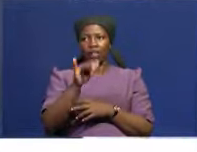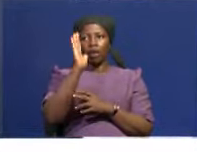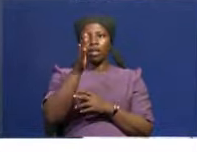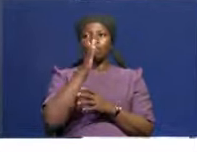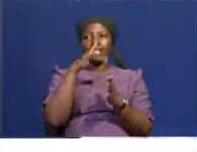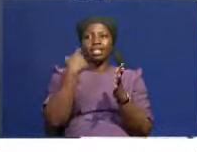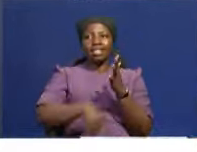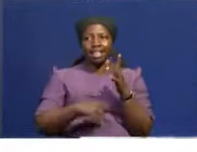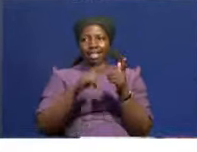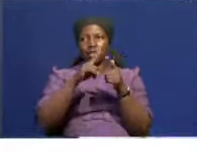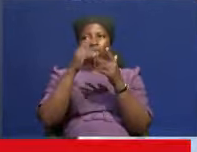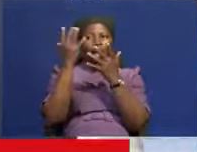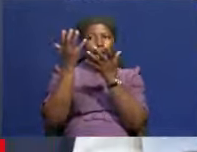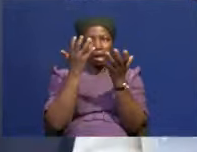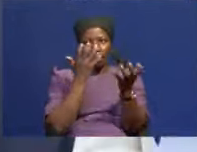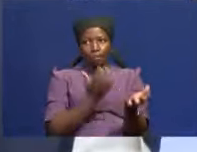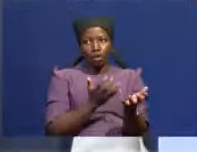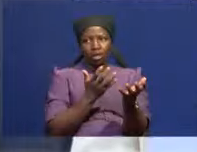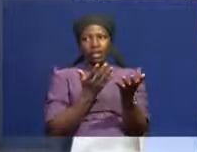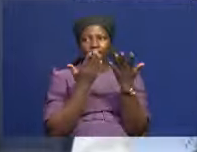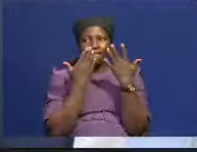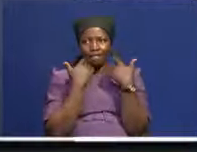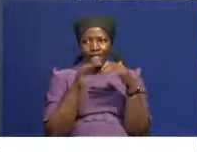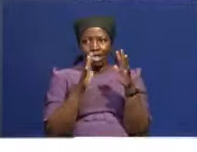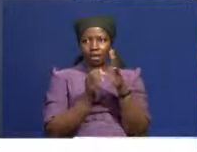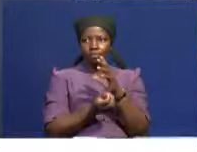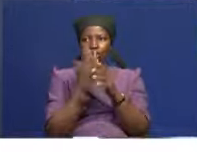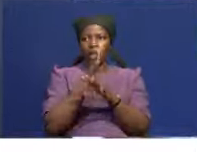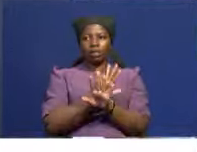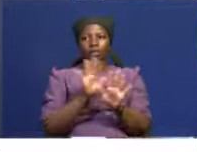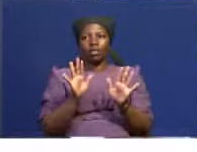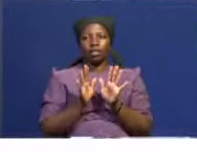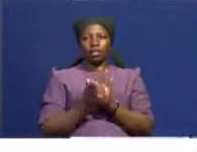chargeable to imported finished products.